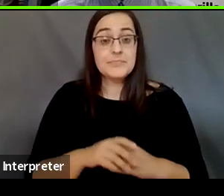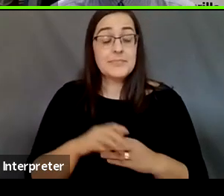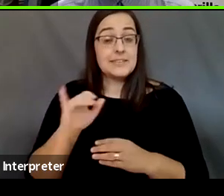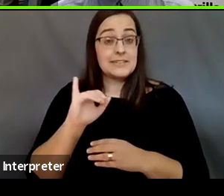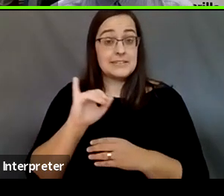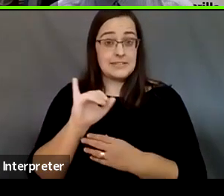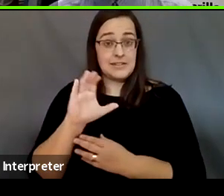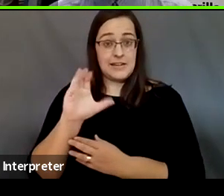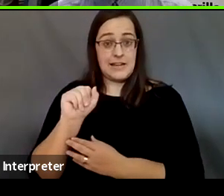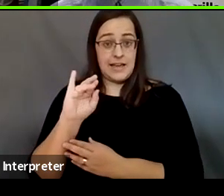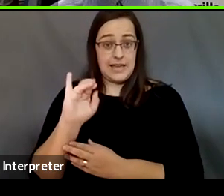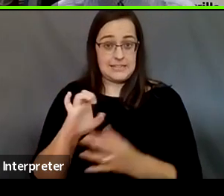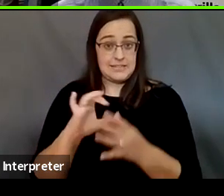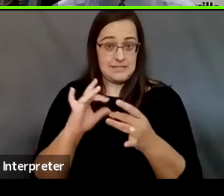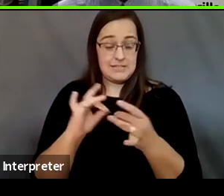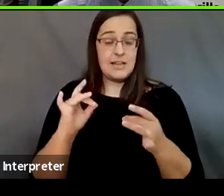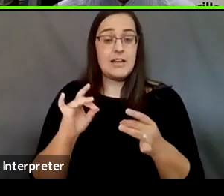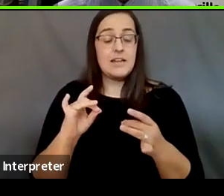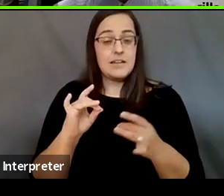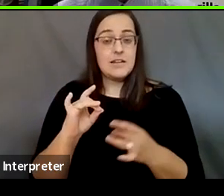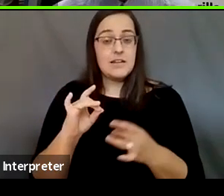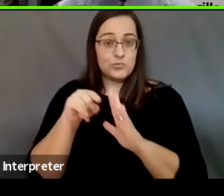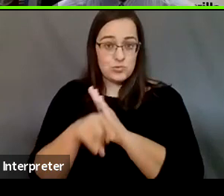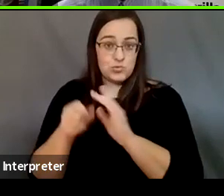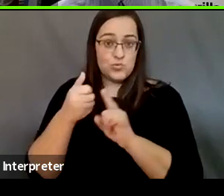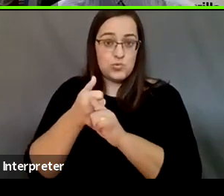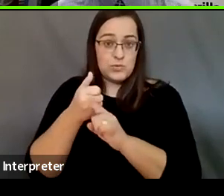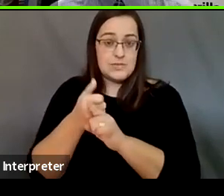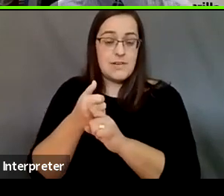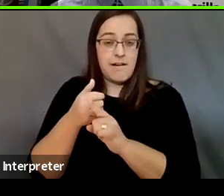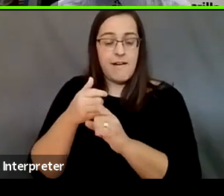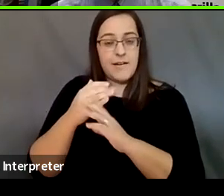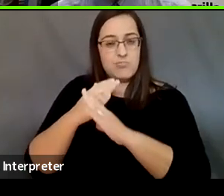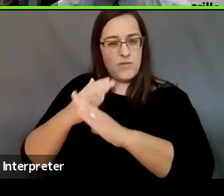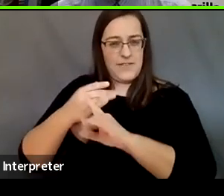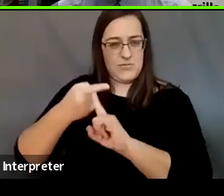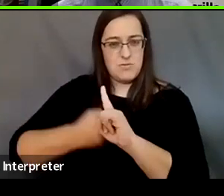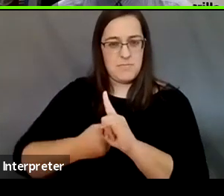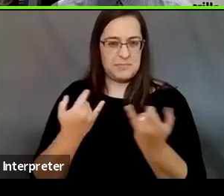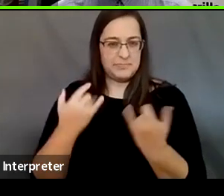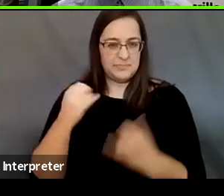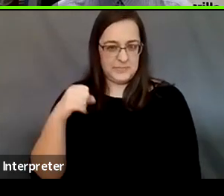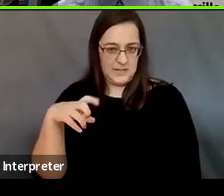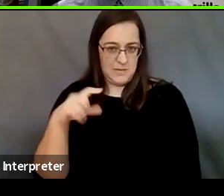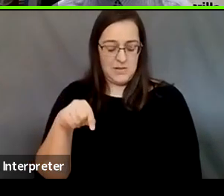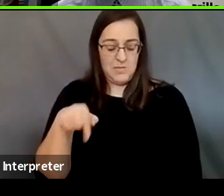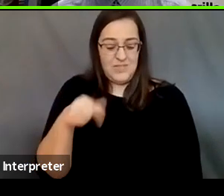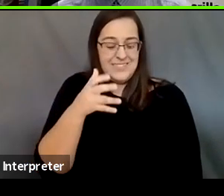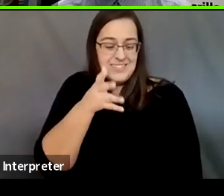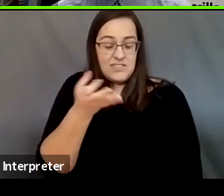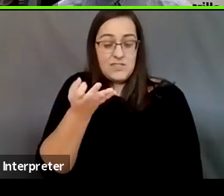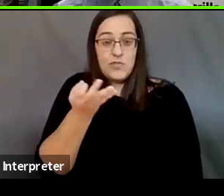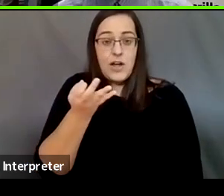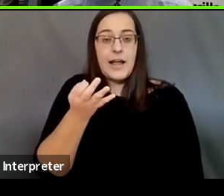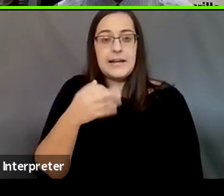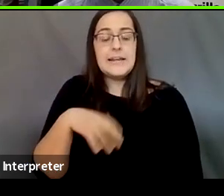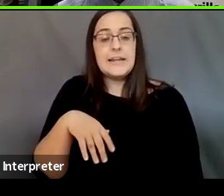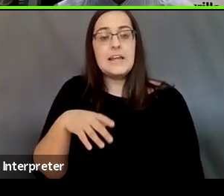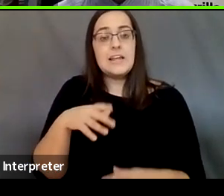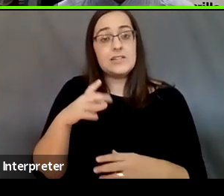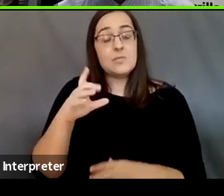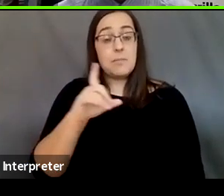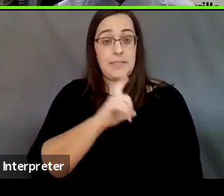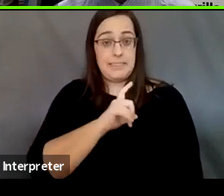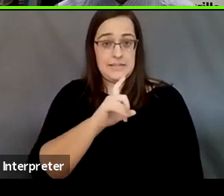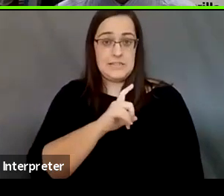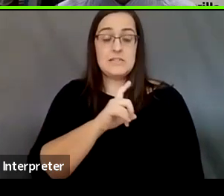said, in terms of Suicide Prevention Month, this Friday is the actual National Law Enforcement Suicide Awareness